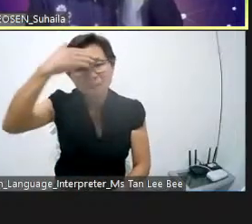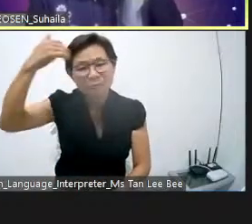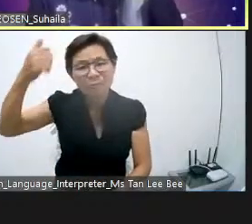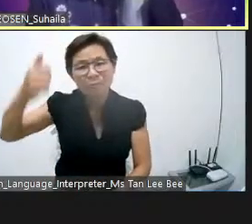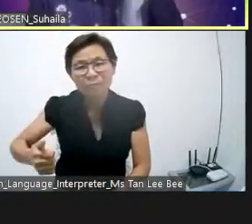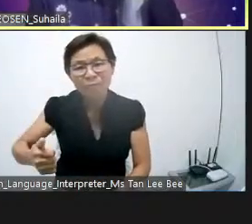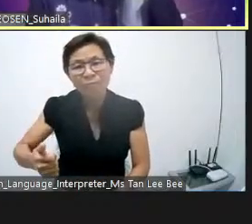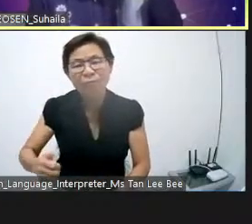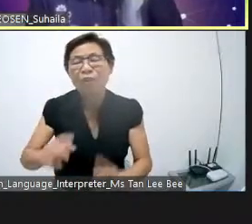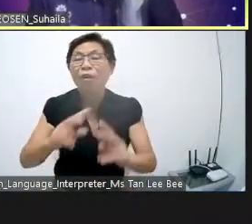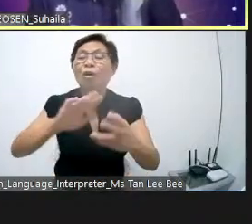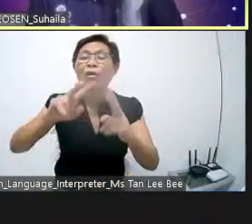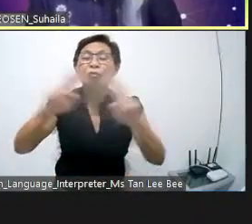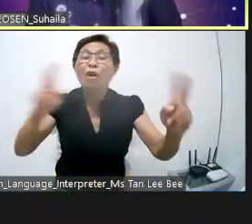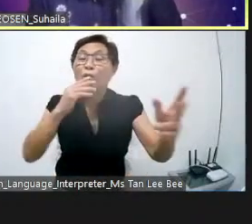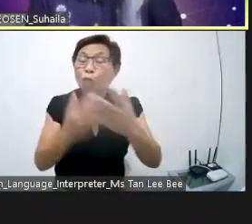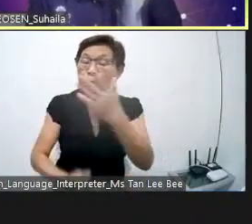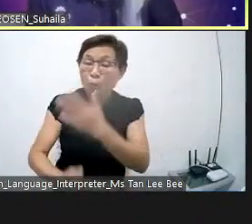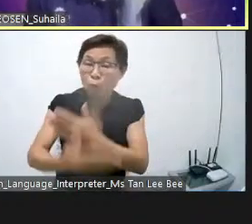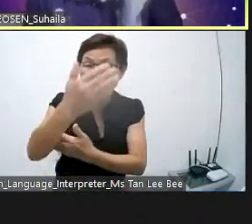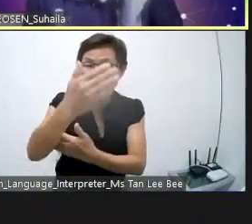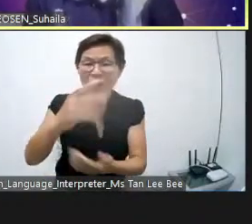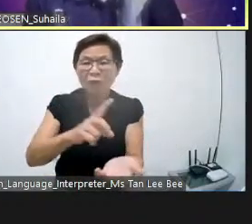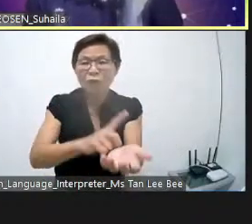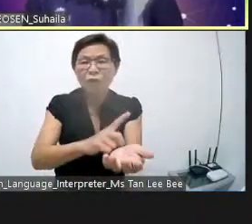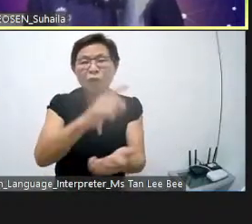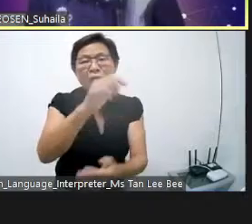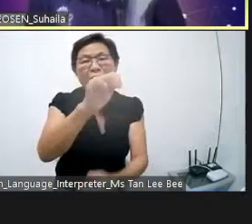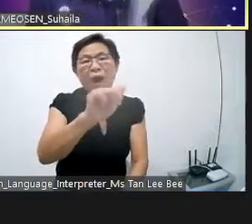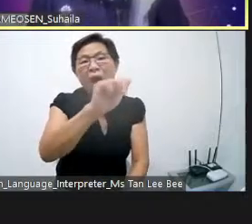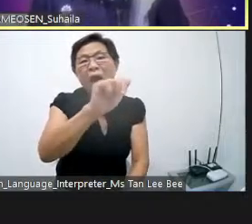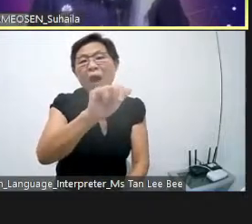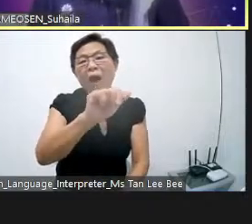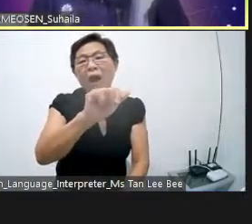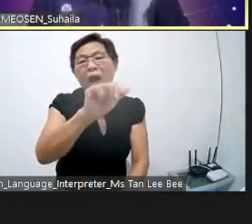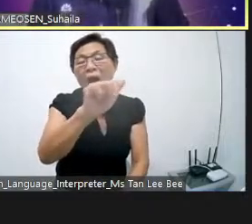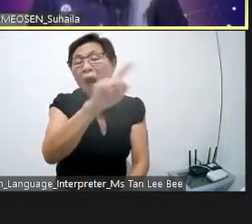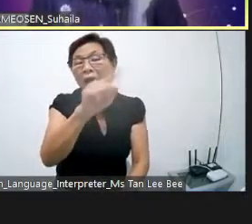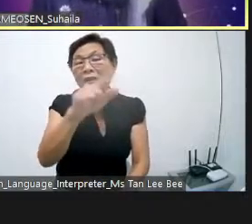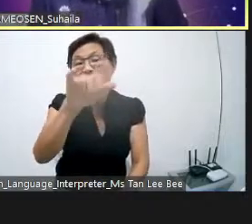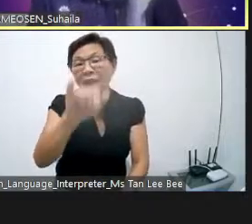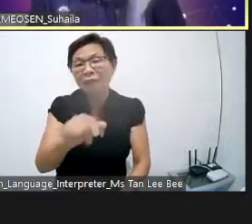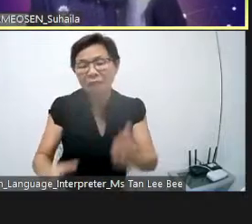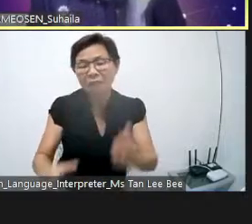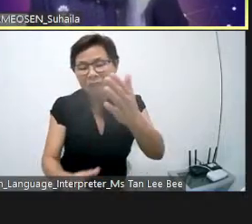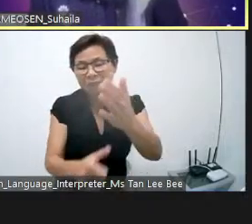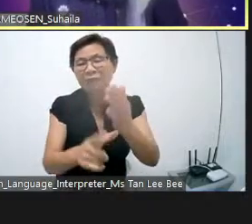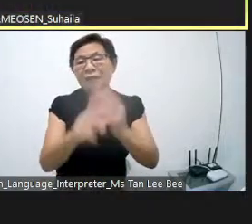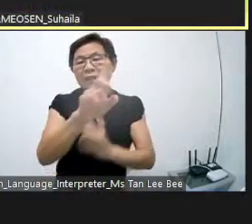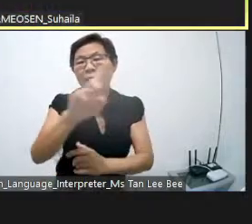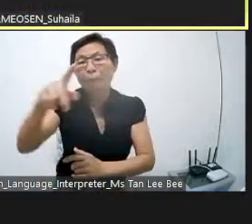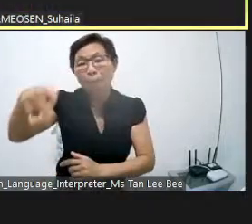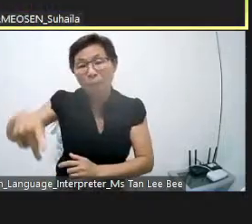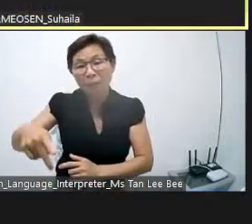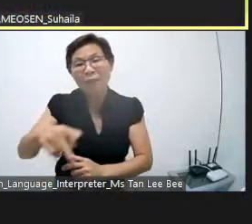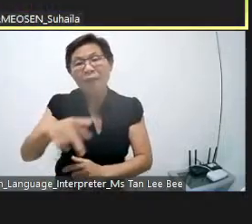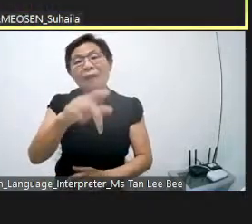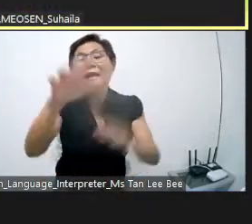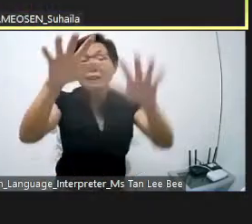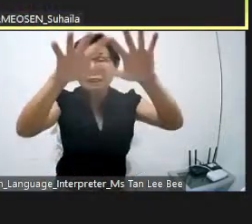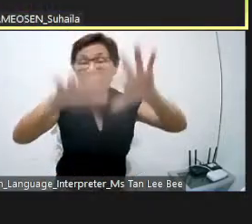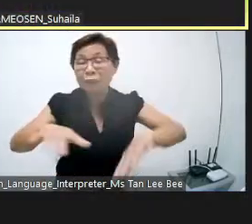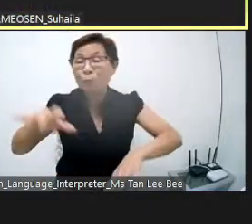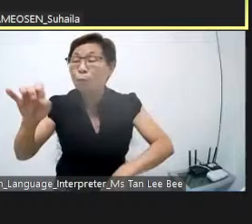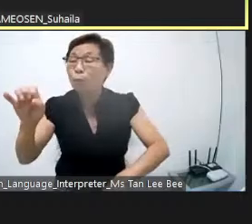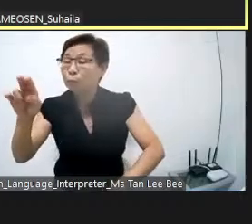Assalamualaikum and a very good morning. Dr. Azli Sani Mak Jalil, Deputy Director of SEAMEO SEN. Our